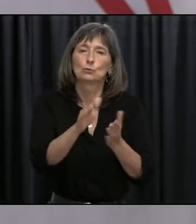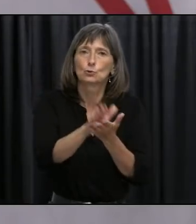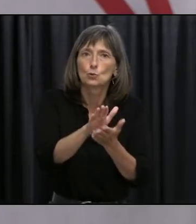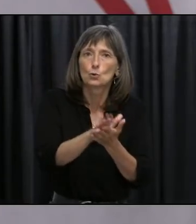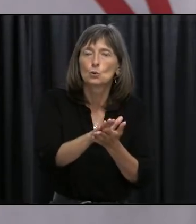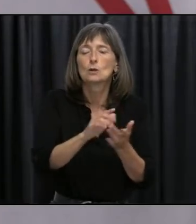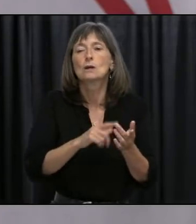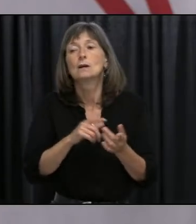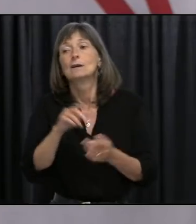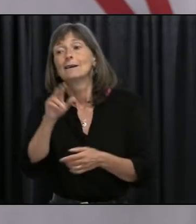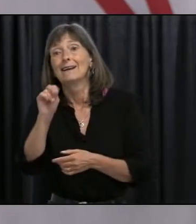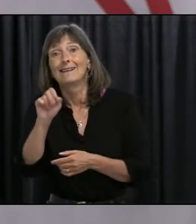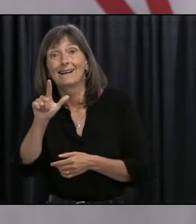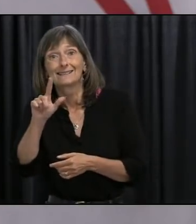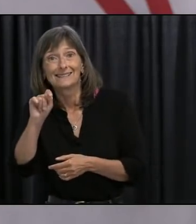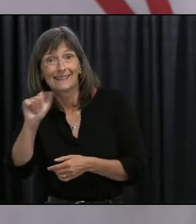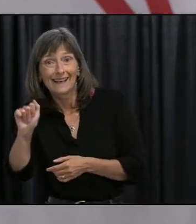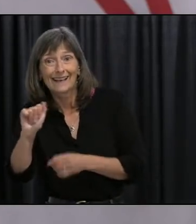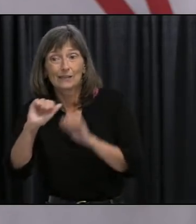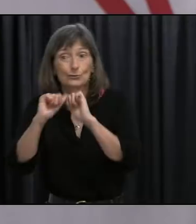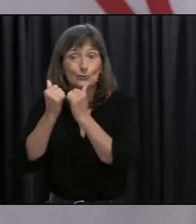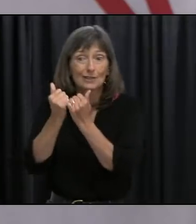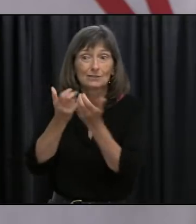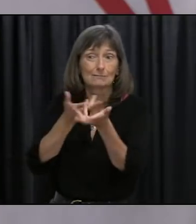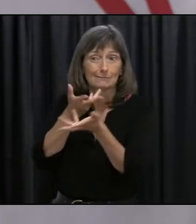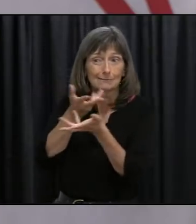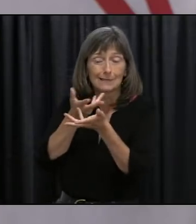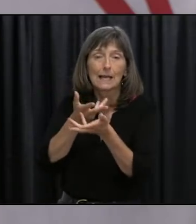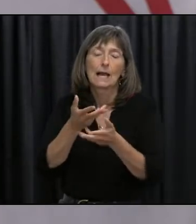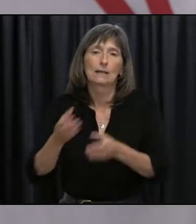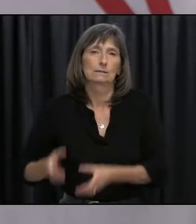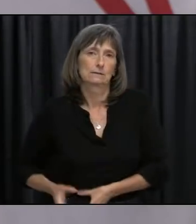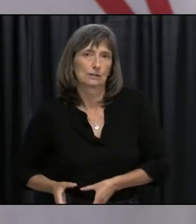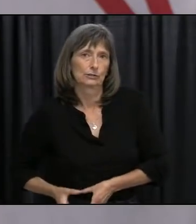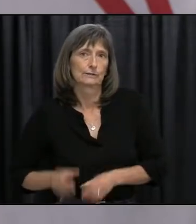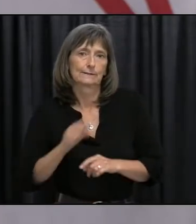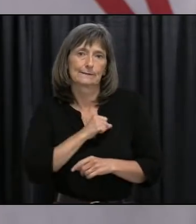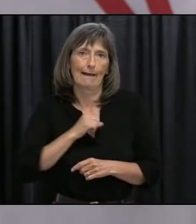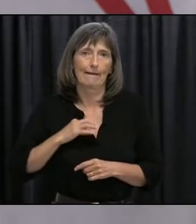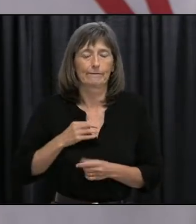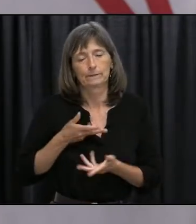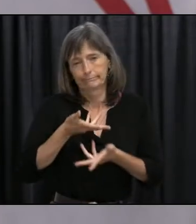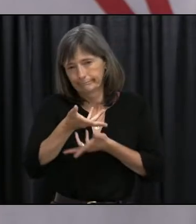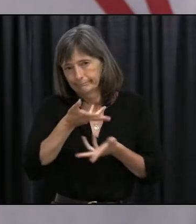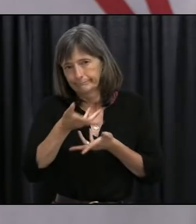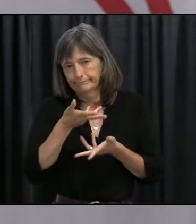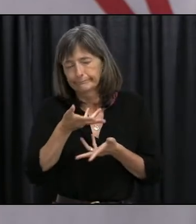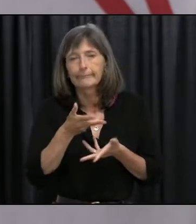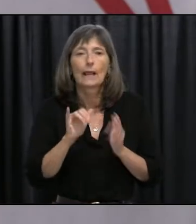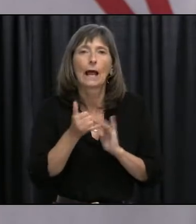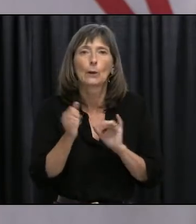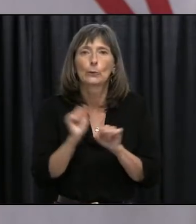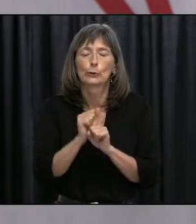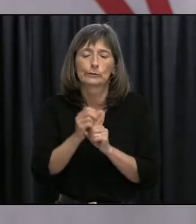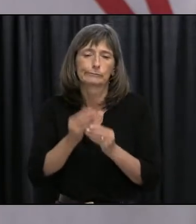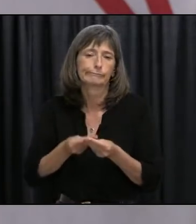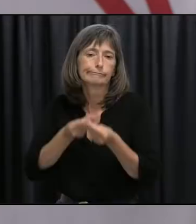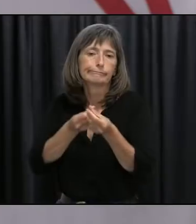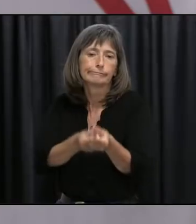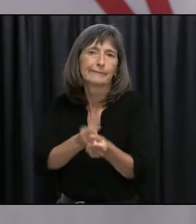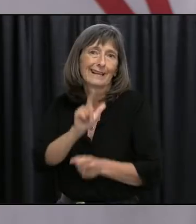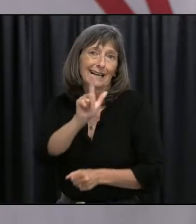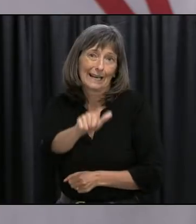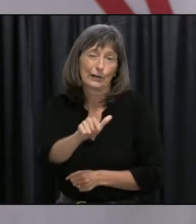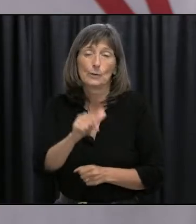busing services, and those custodians will play a very critical role in what the rollout will look like. But